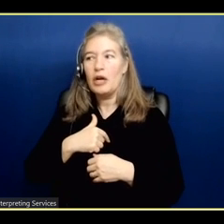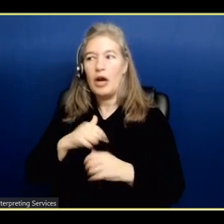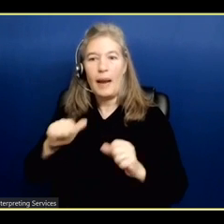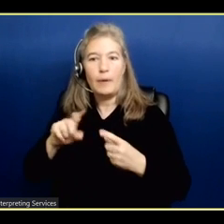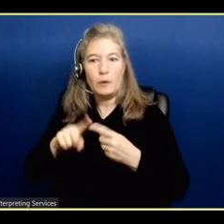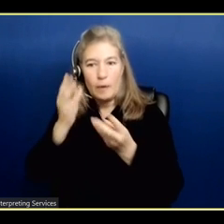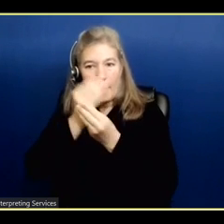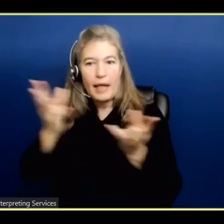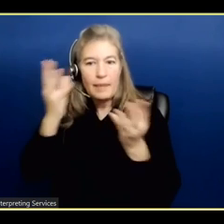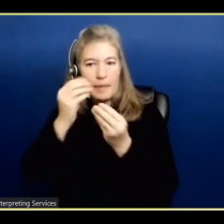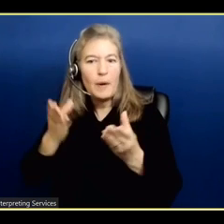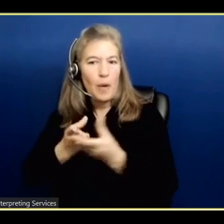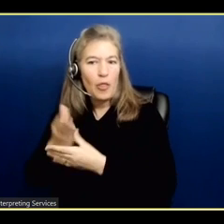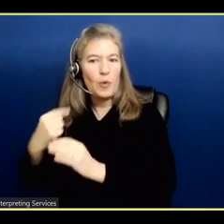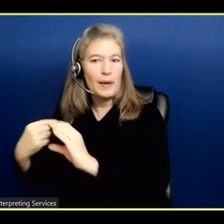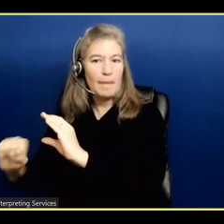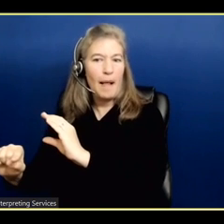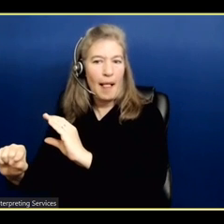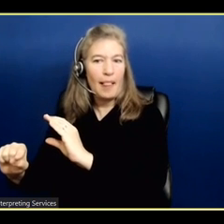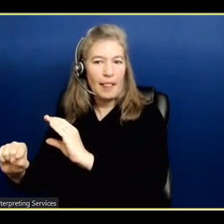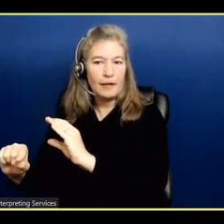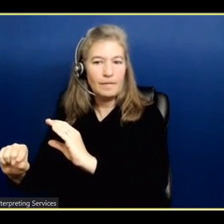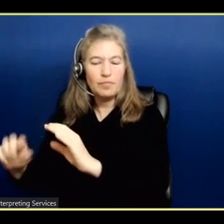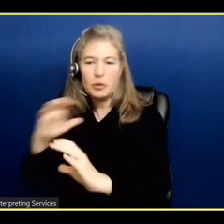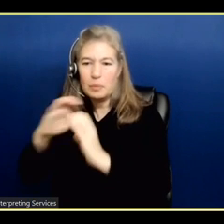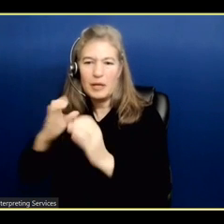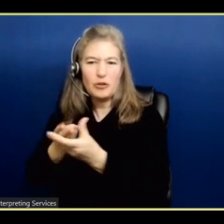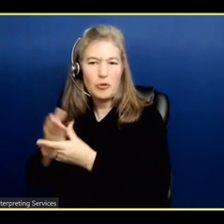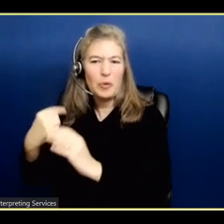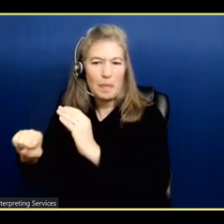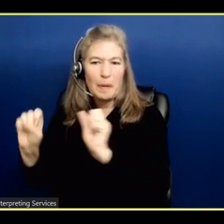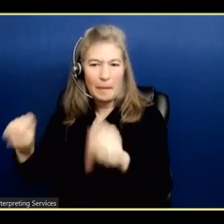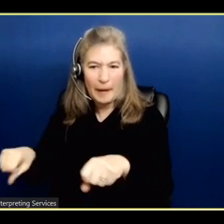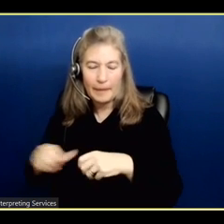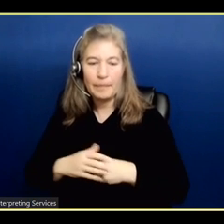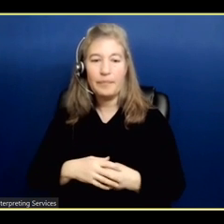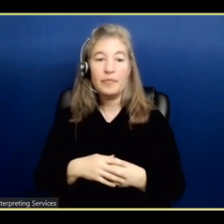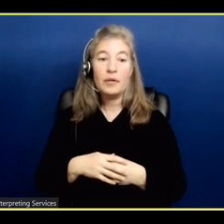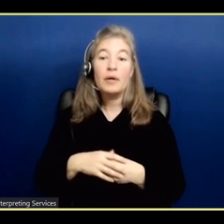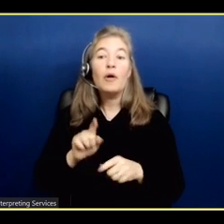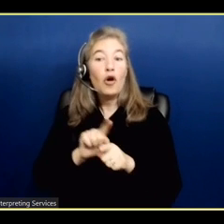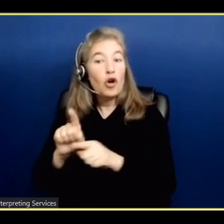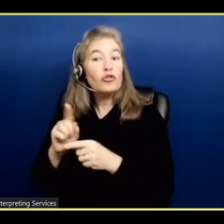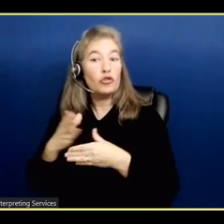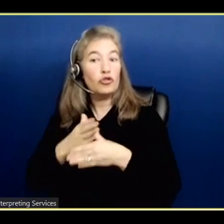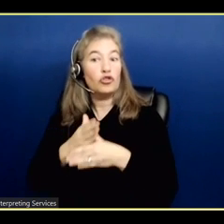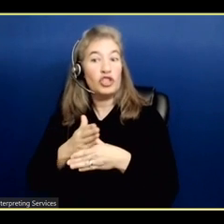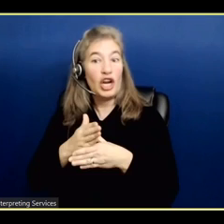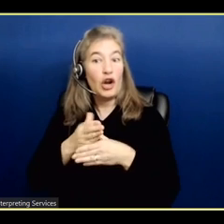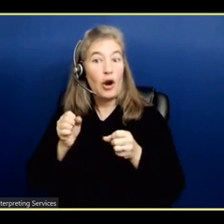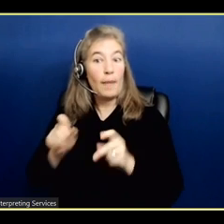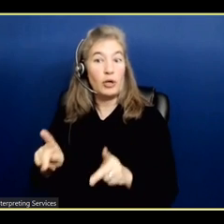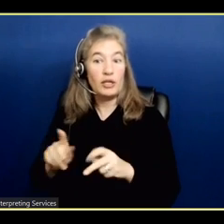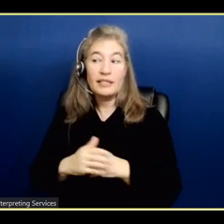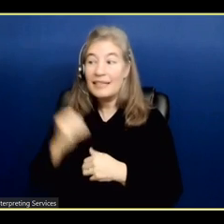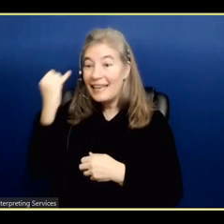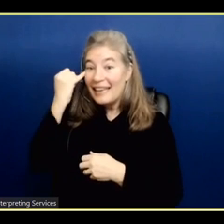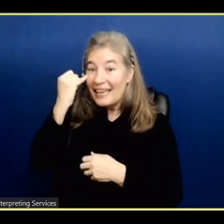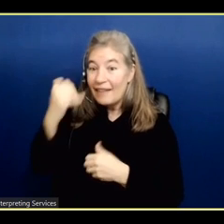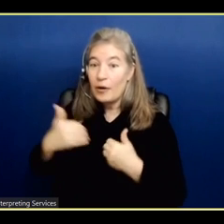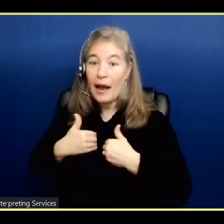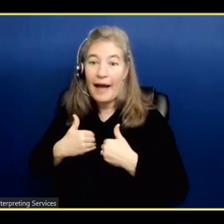let people know via the email line. In addition to that, you know, share opportunities. If you have